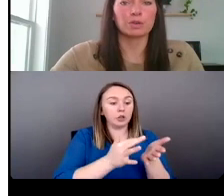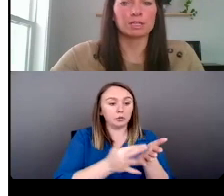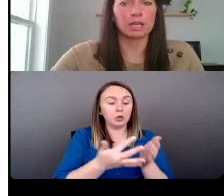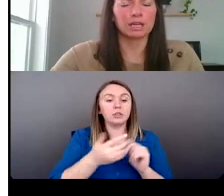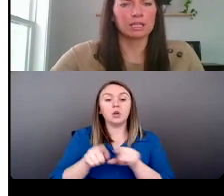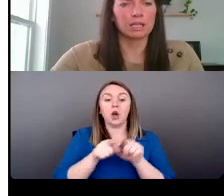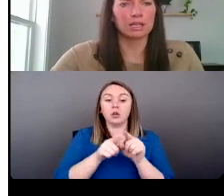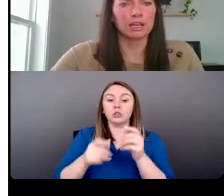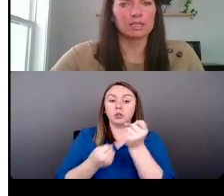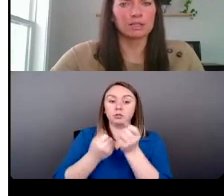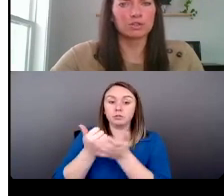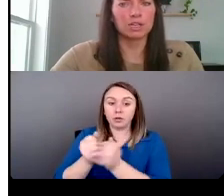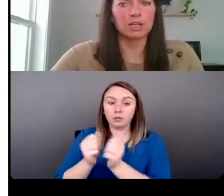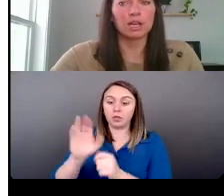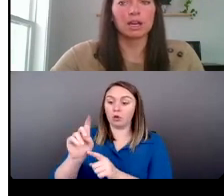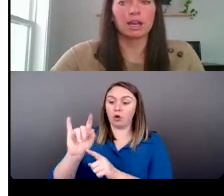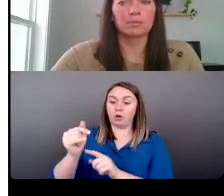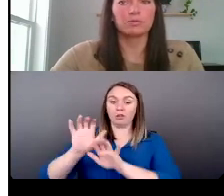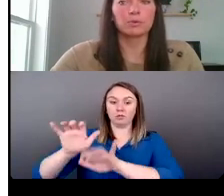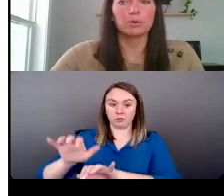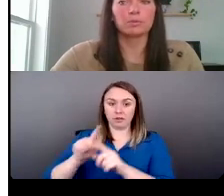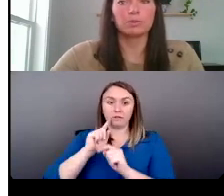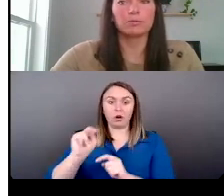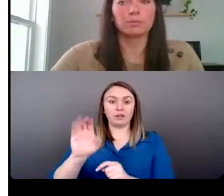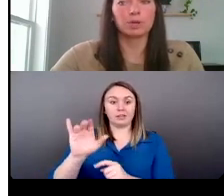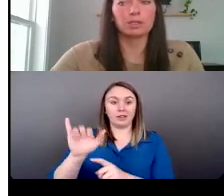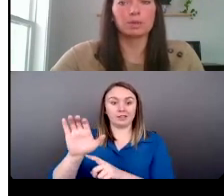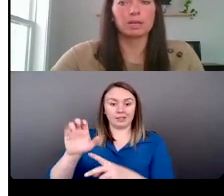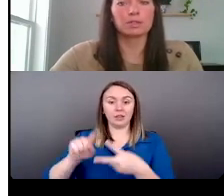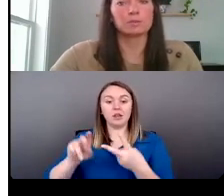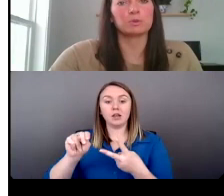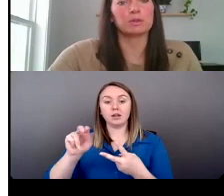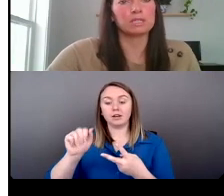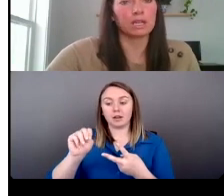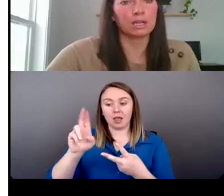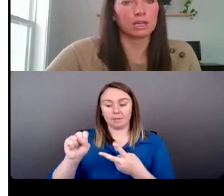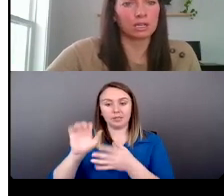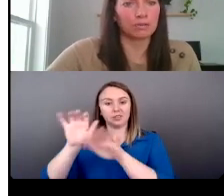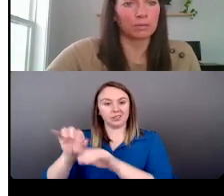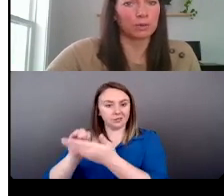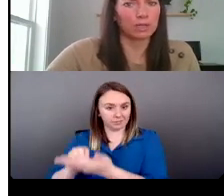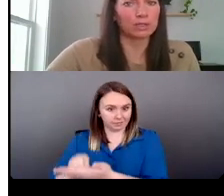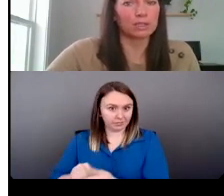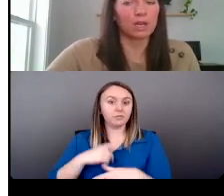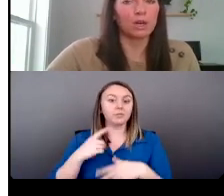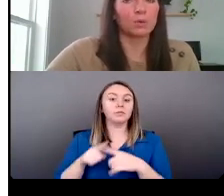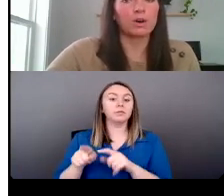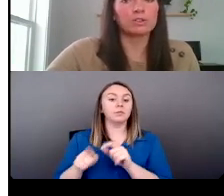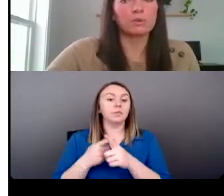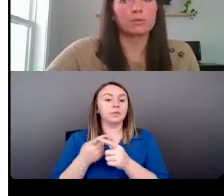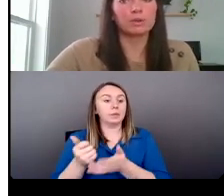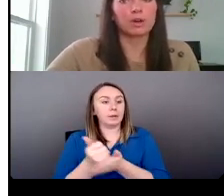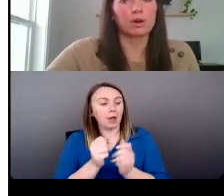coding for NCIC and NamUs entry and perform print comparisons between missing and unidentified persons.